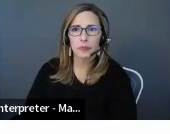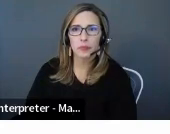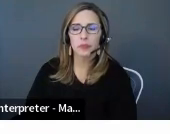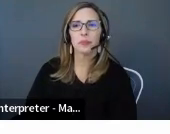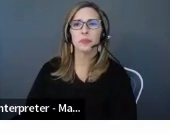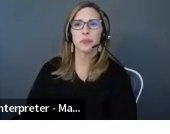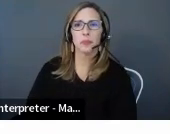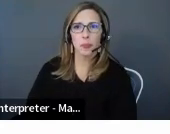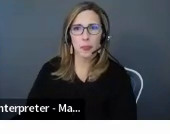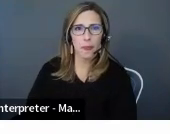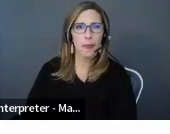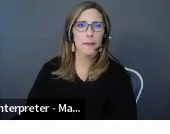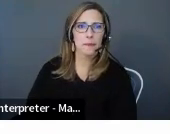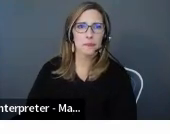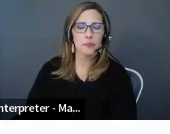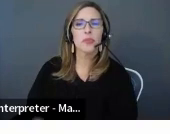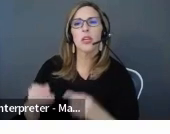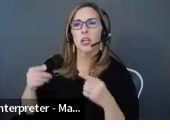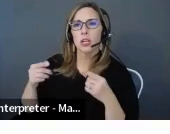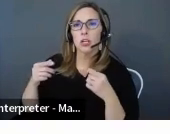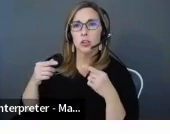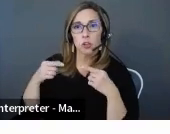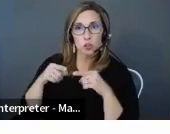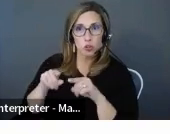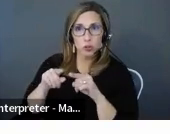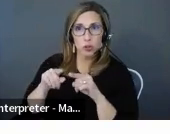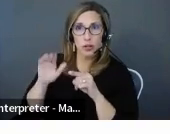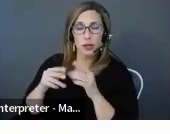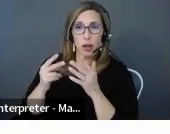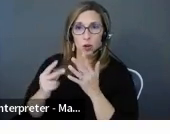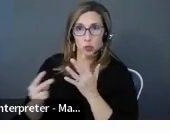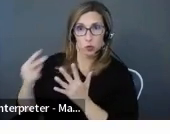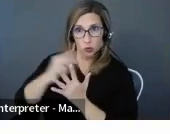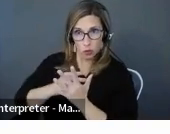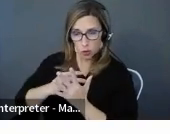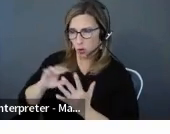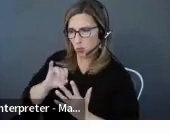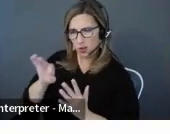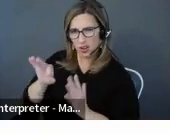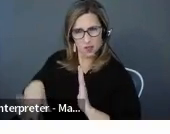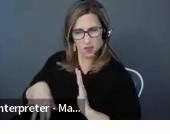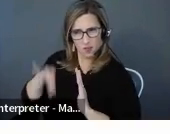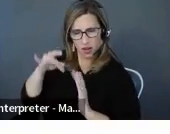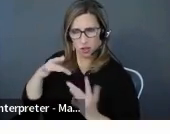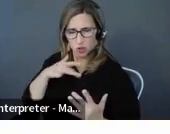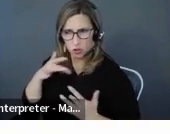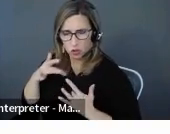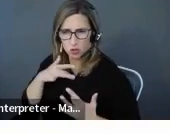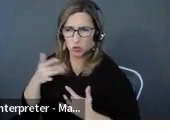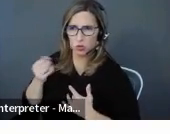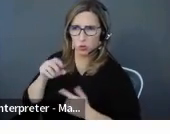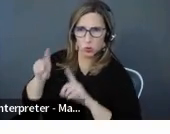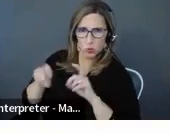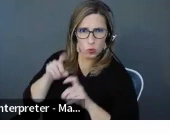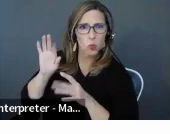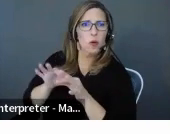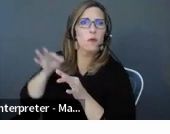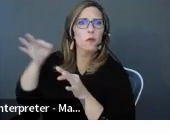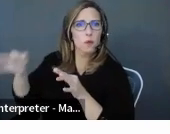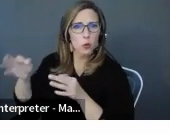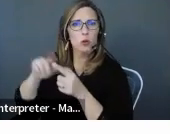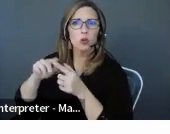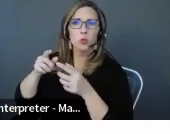During their review, QMS will forward any issues or concerns they identify related to a specific case or participant to HCBS